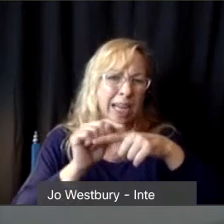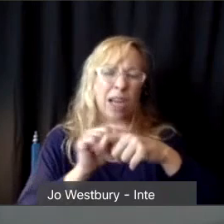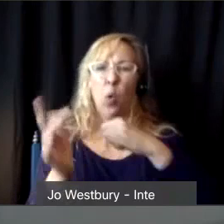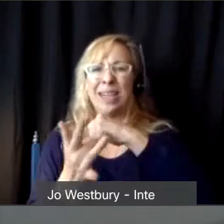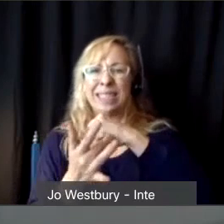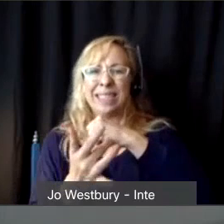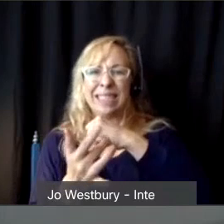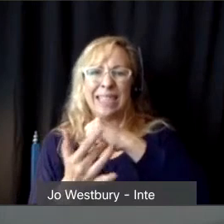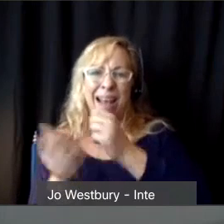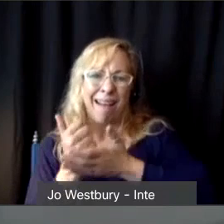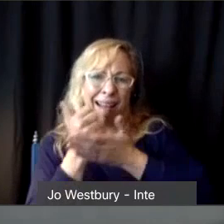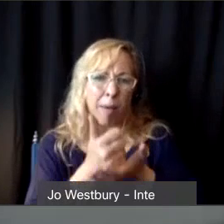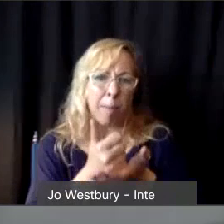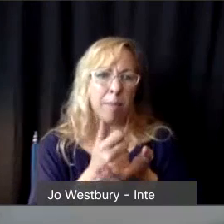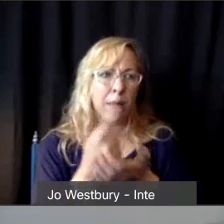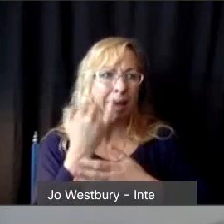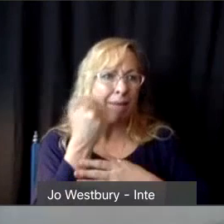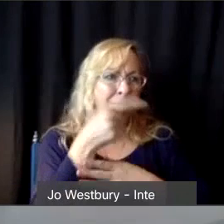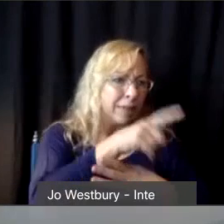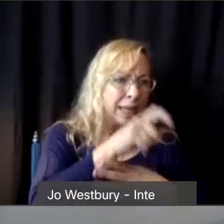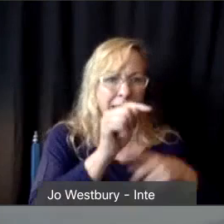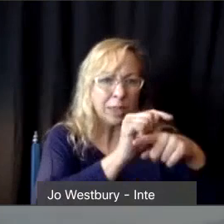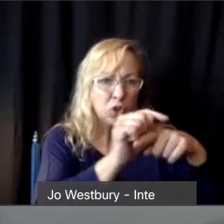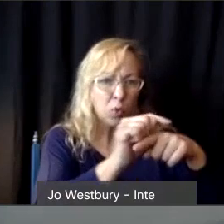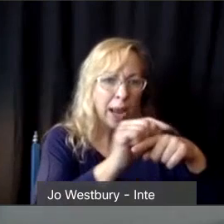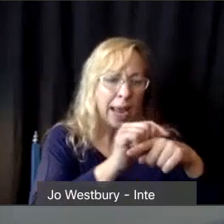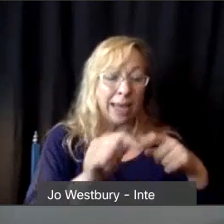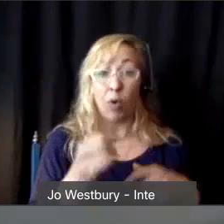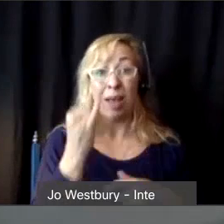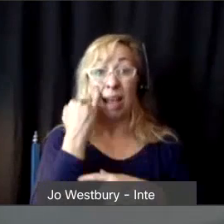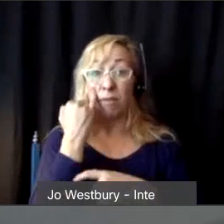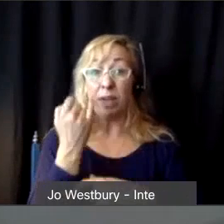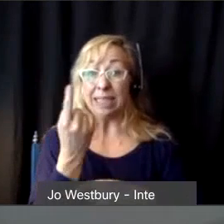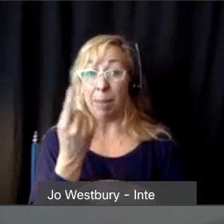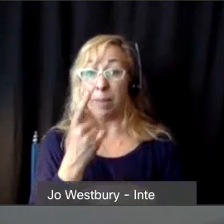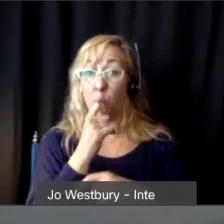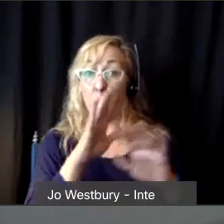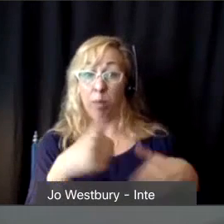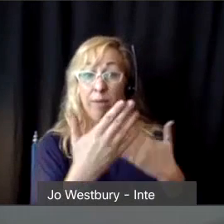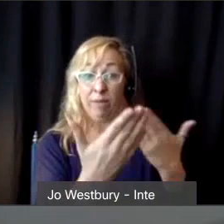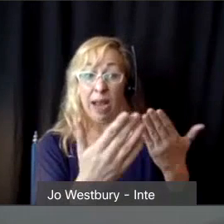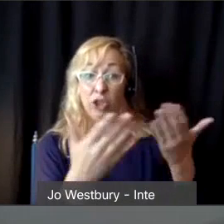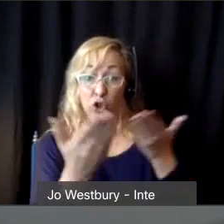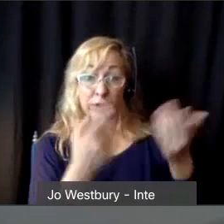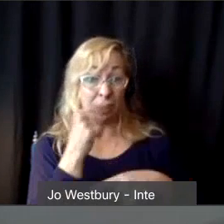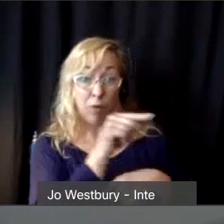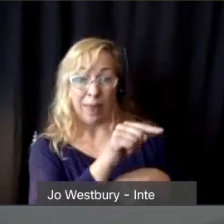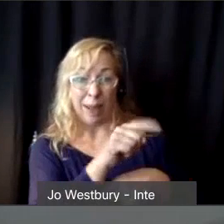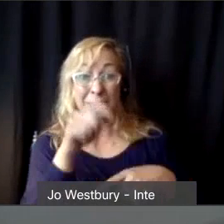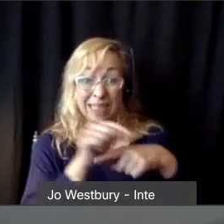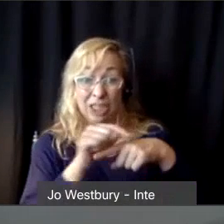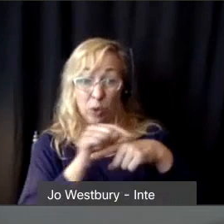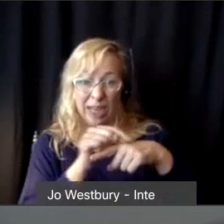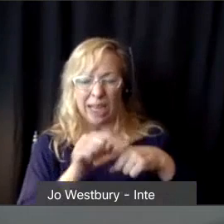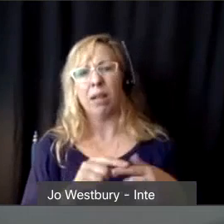person providing unpaid supports for the person, or people who provide services to employ the person. So those